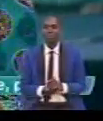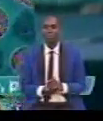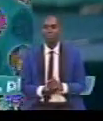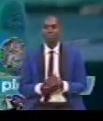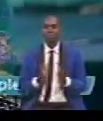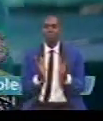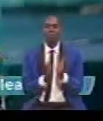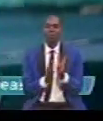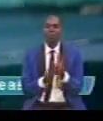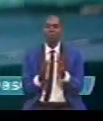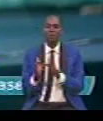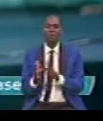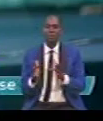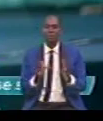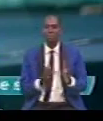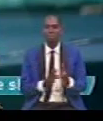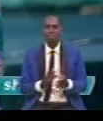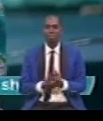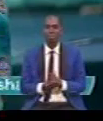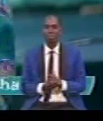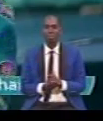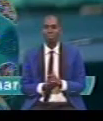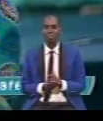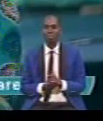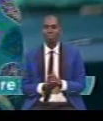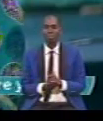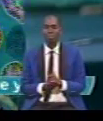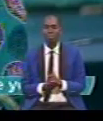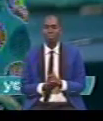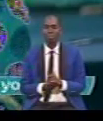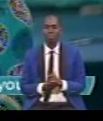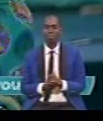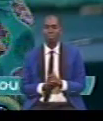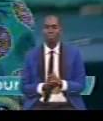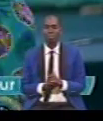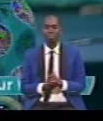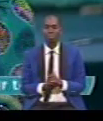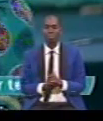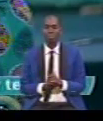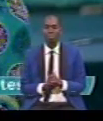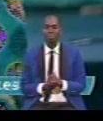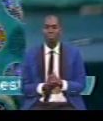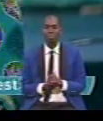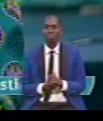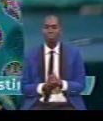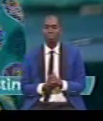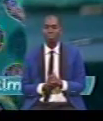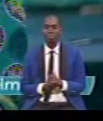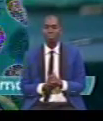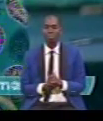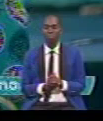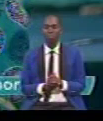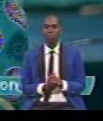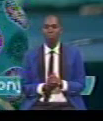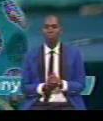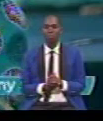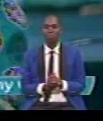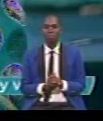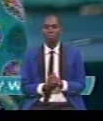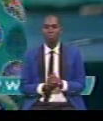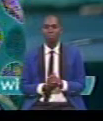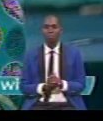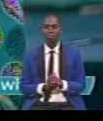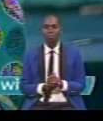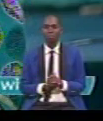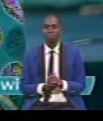Praise Jesus. My name is Sister Dorothy Saudi Piri from Malawi Deeper Life